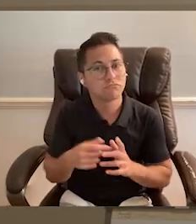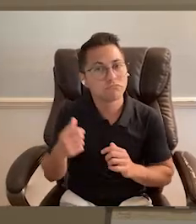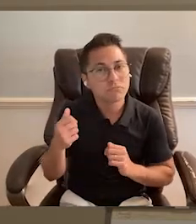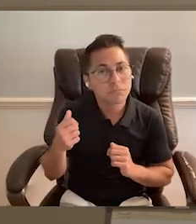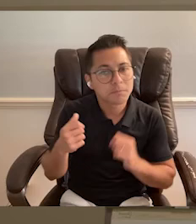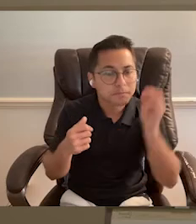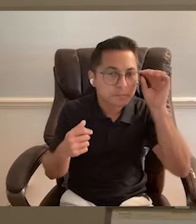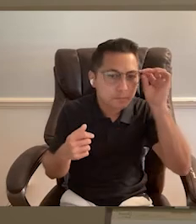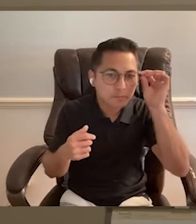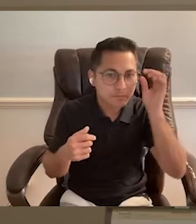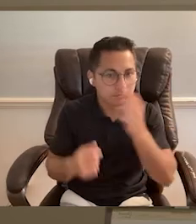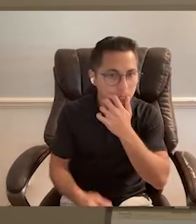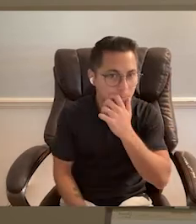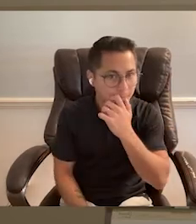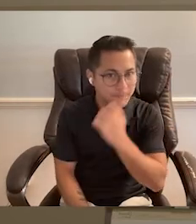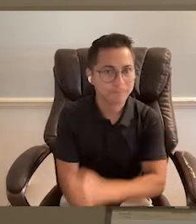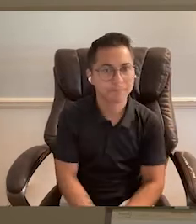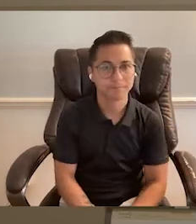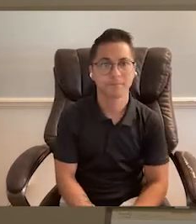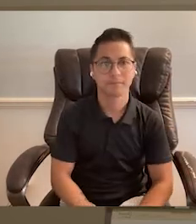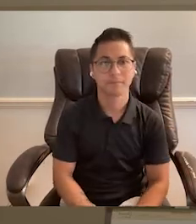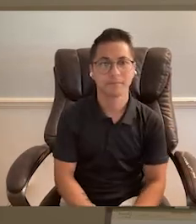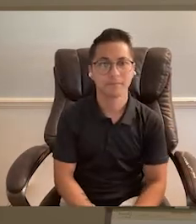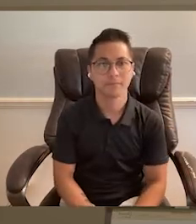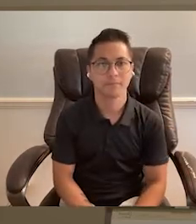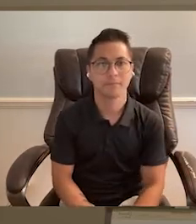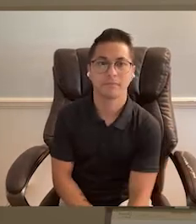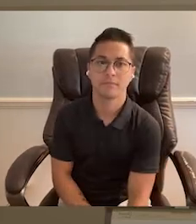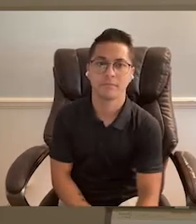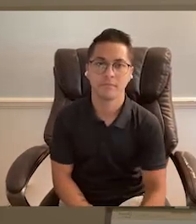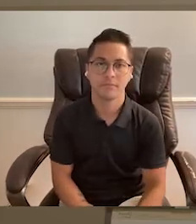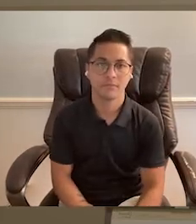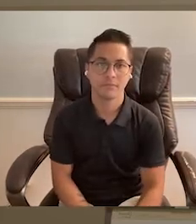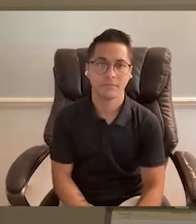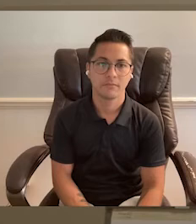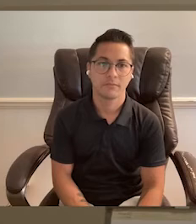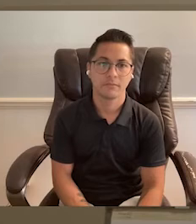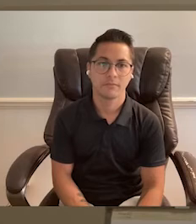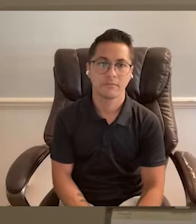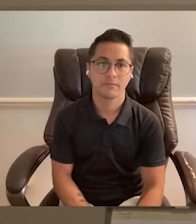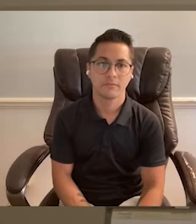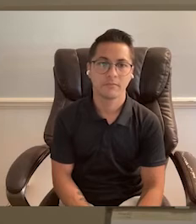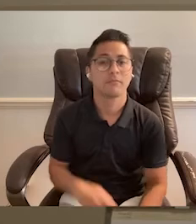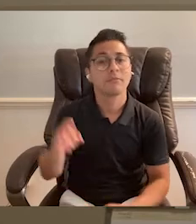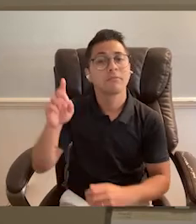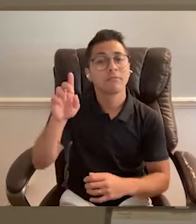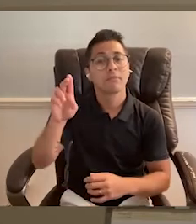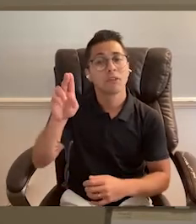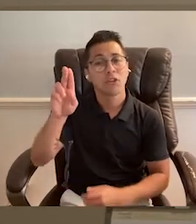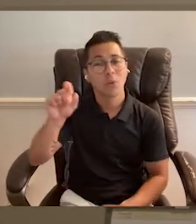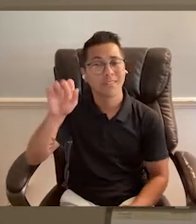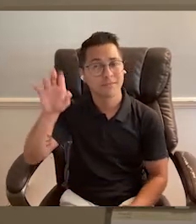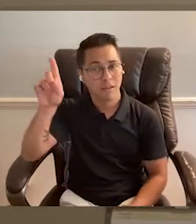disabilities. The researchers and students at CART achieve this through interdisciplinary research partners with the College of